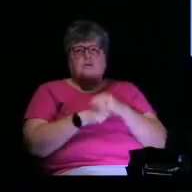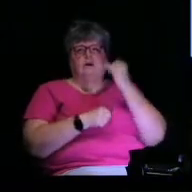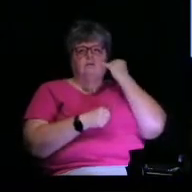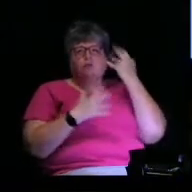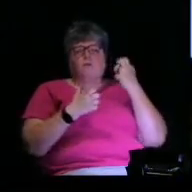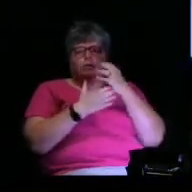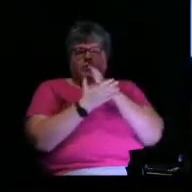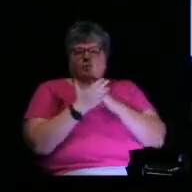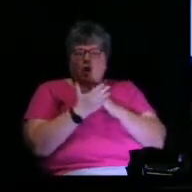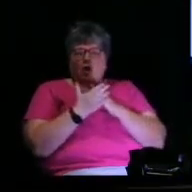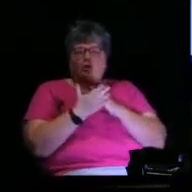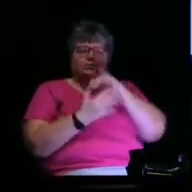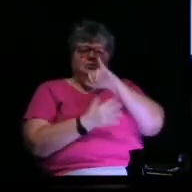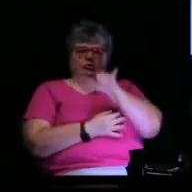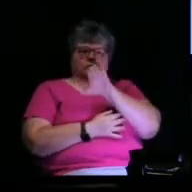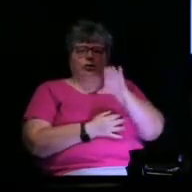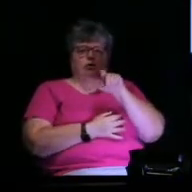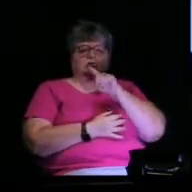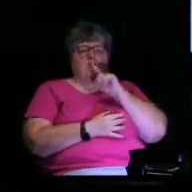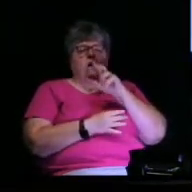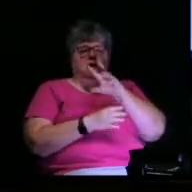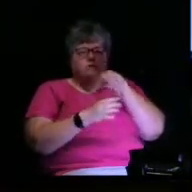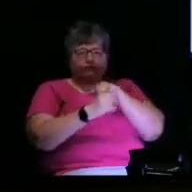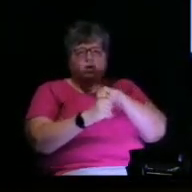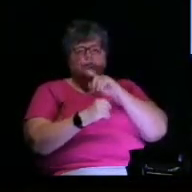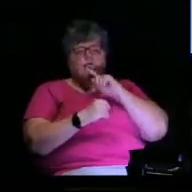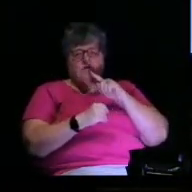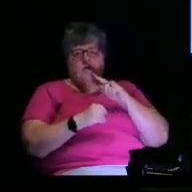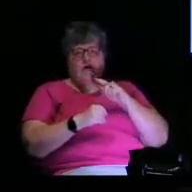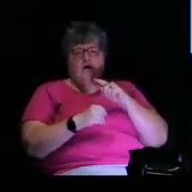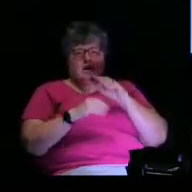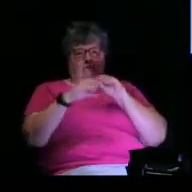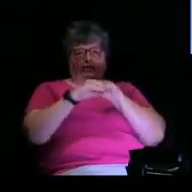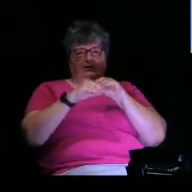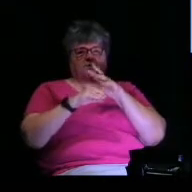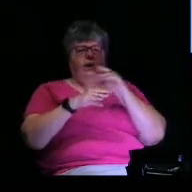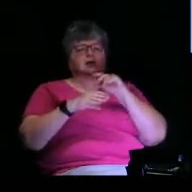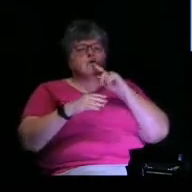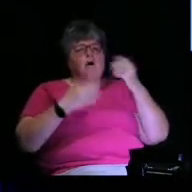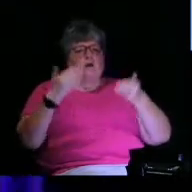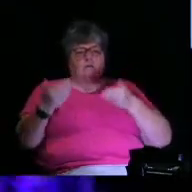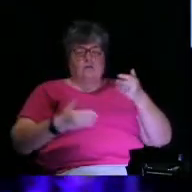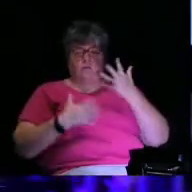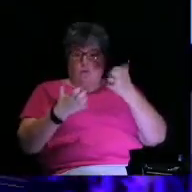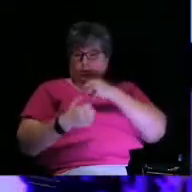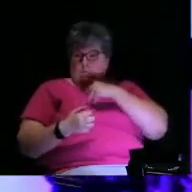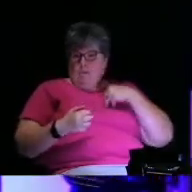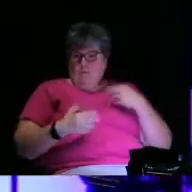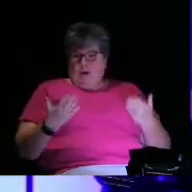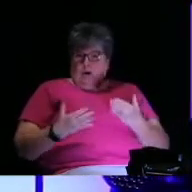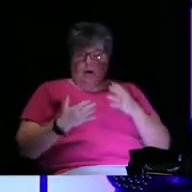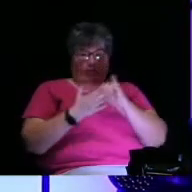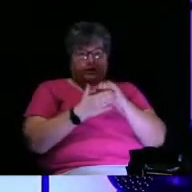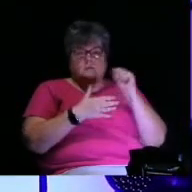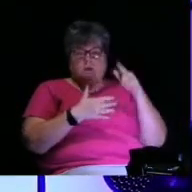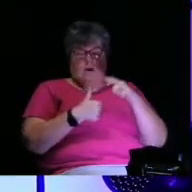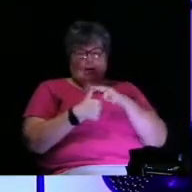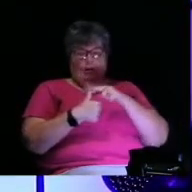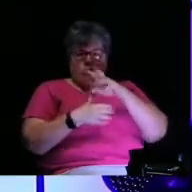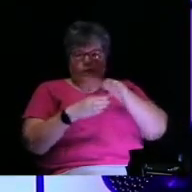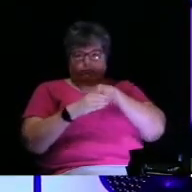Christian Church, you are involved, you are invested, and you're inviting. That's it. That's it. If you want to be a member of Journey Christian Church, that's it. You're involved,